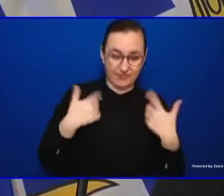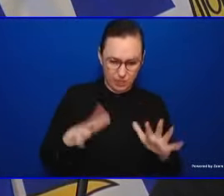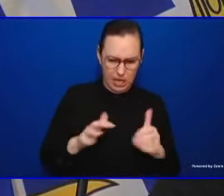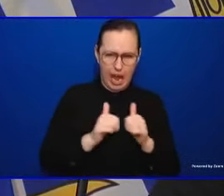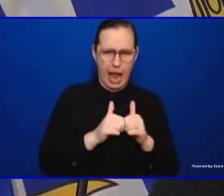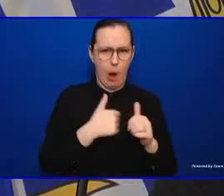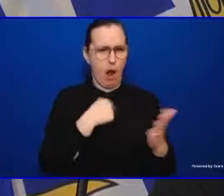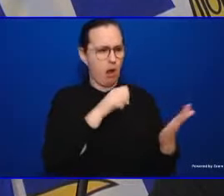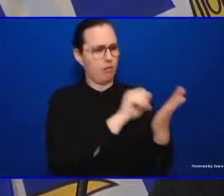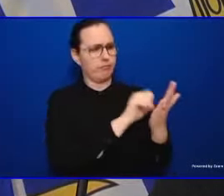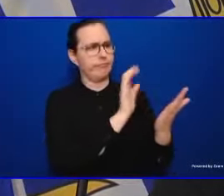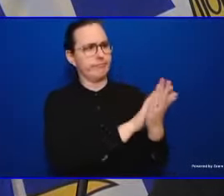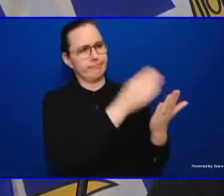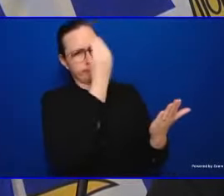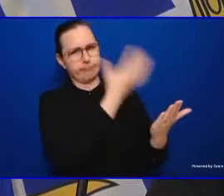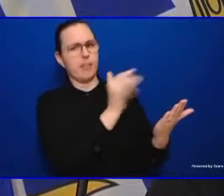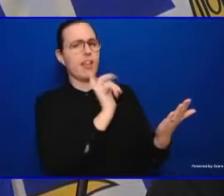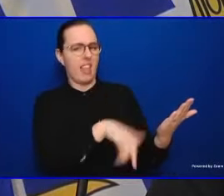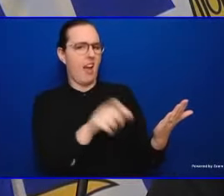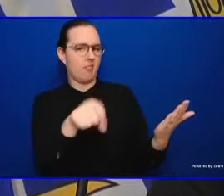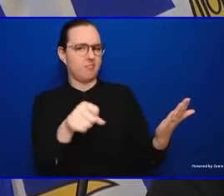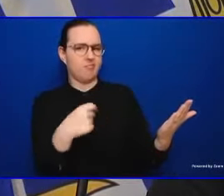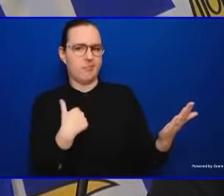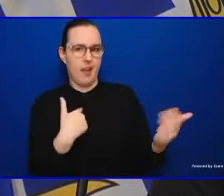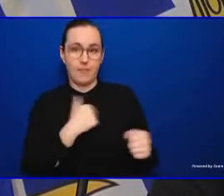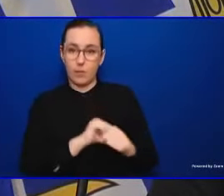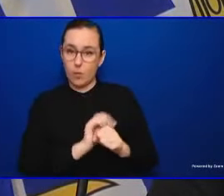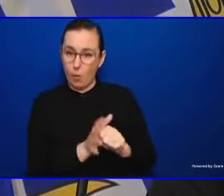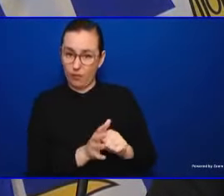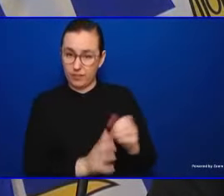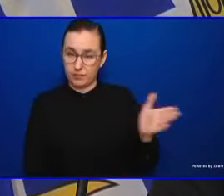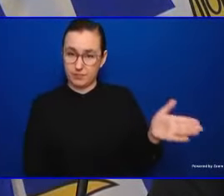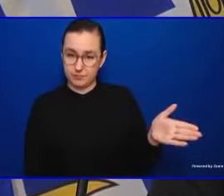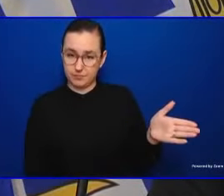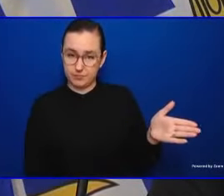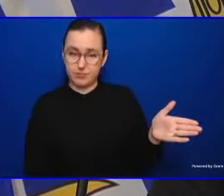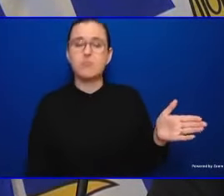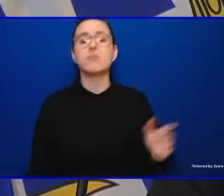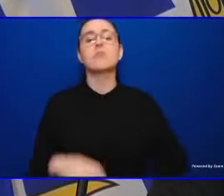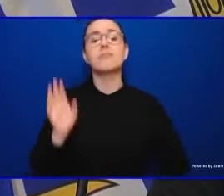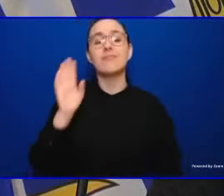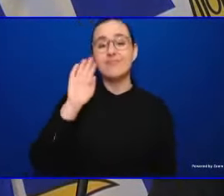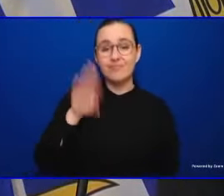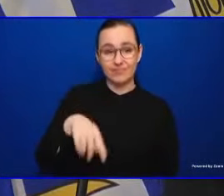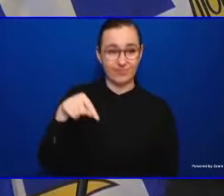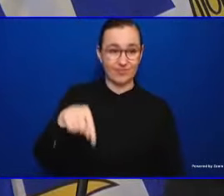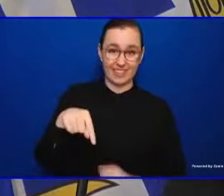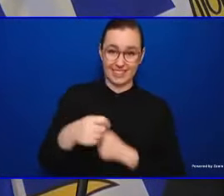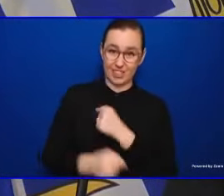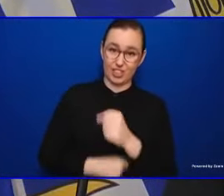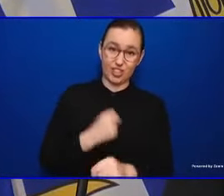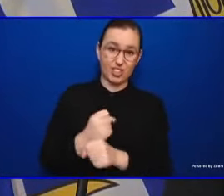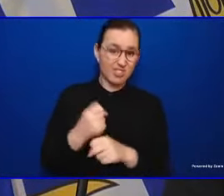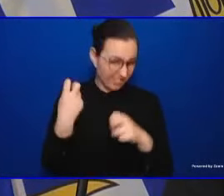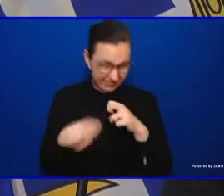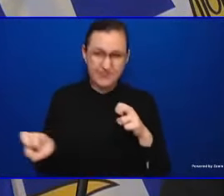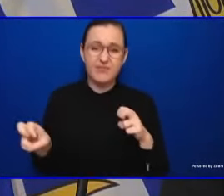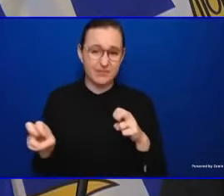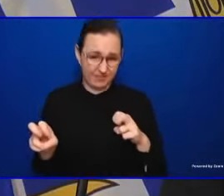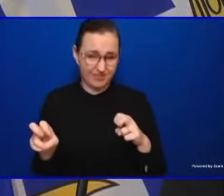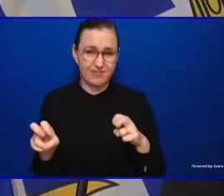year, and Omicron has just made that even more so for all of us. The days are cold and still